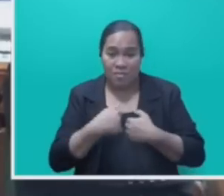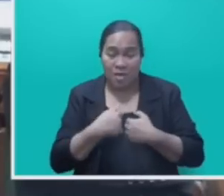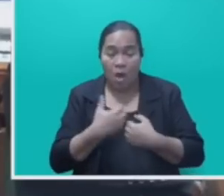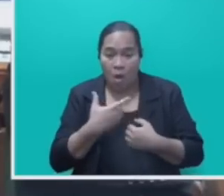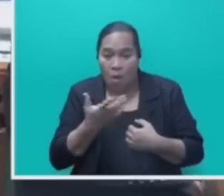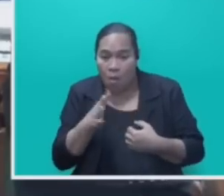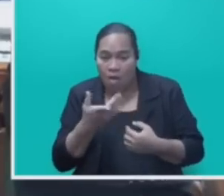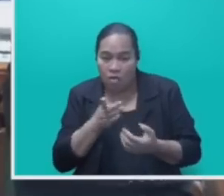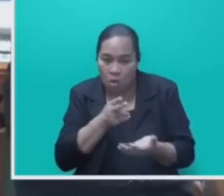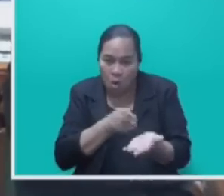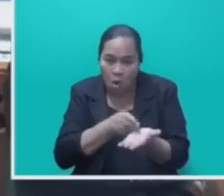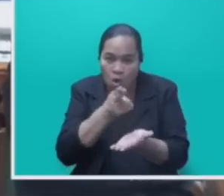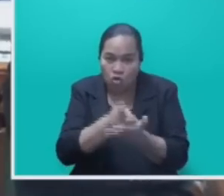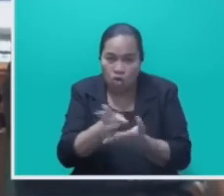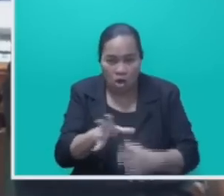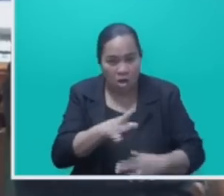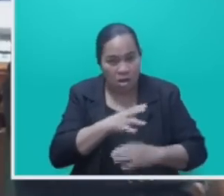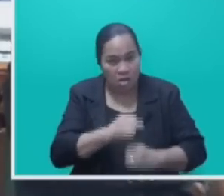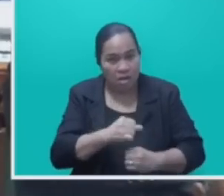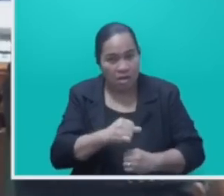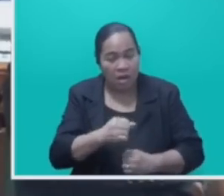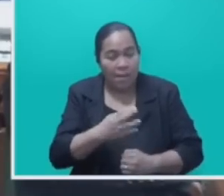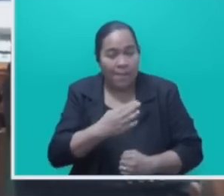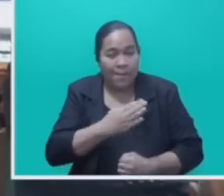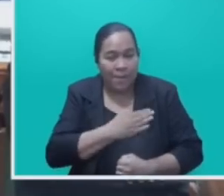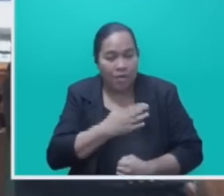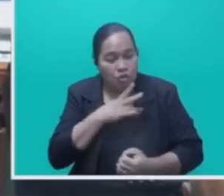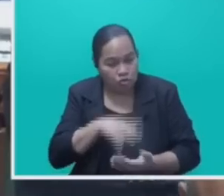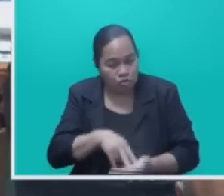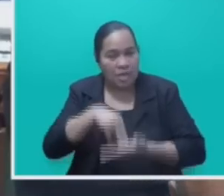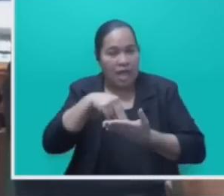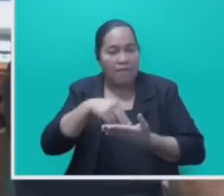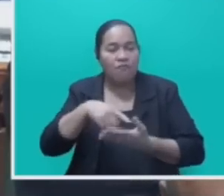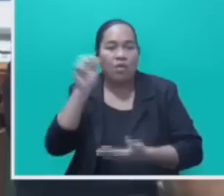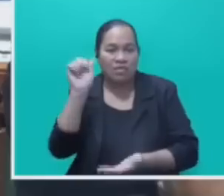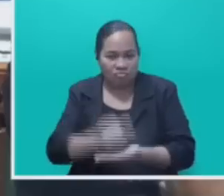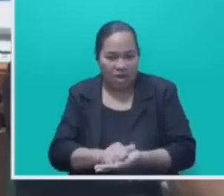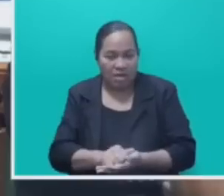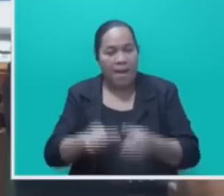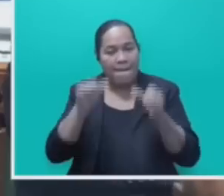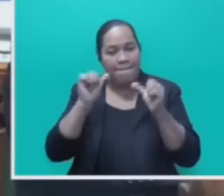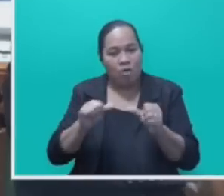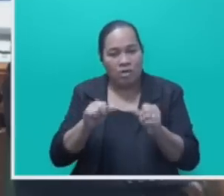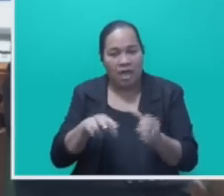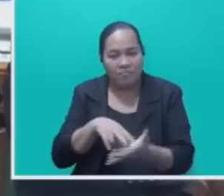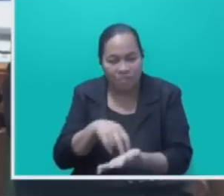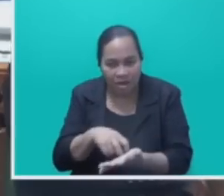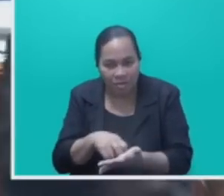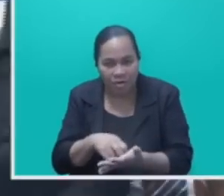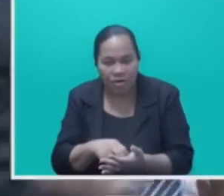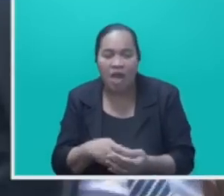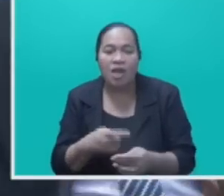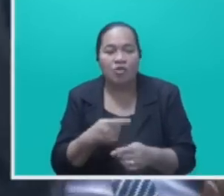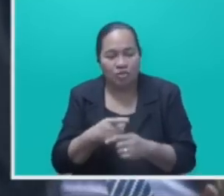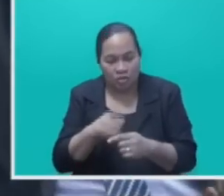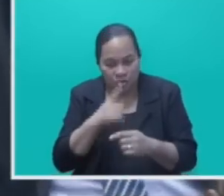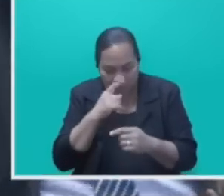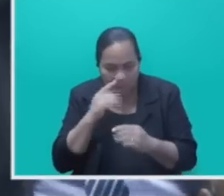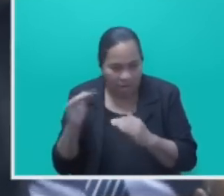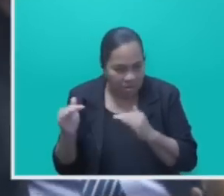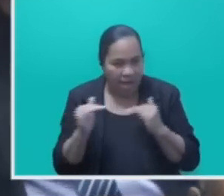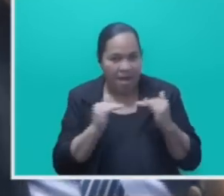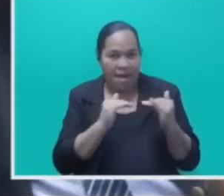honest, courageous, compassionate, stand up for what is right, protect the vulnerable, and treat the people the way you would like to be treated